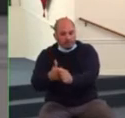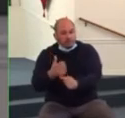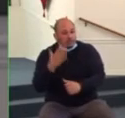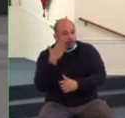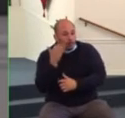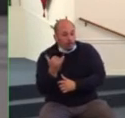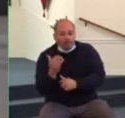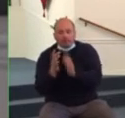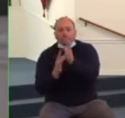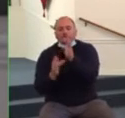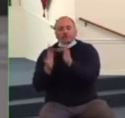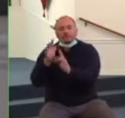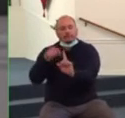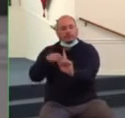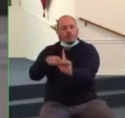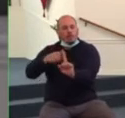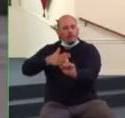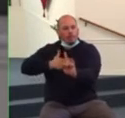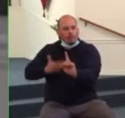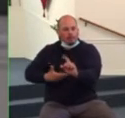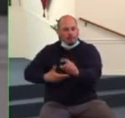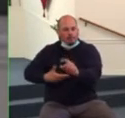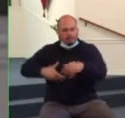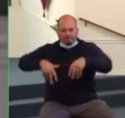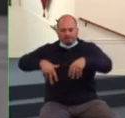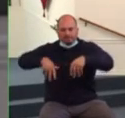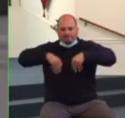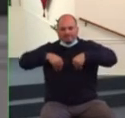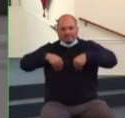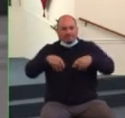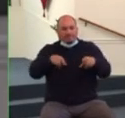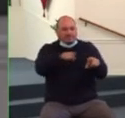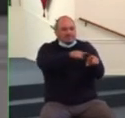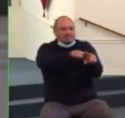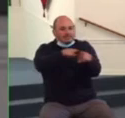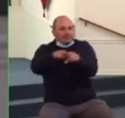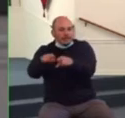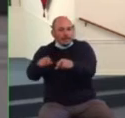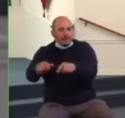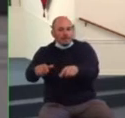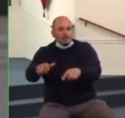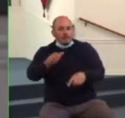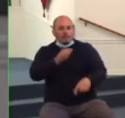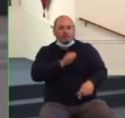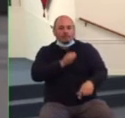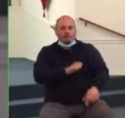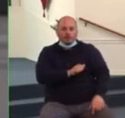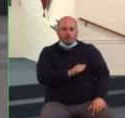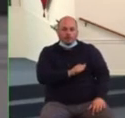If we can accept the challenge of following Jesus and take on the cross-centered attitude of